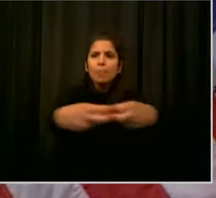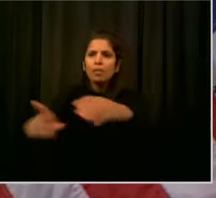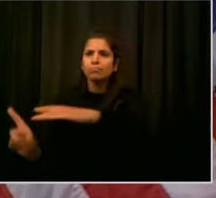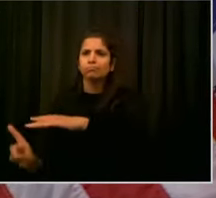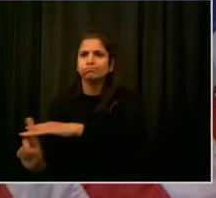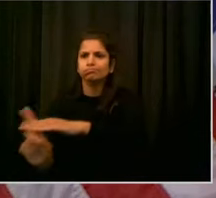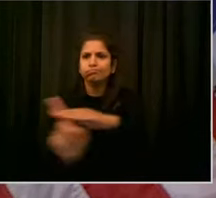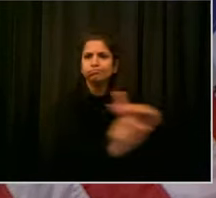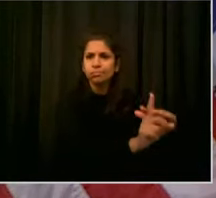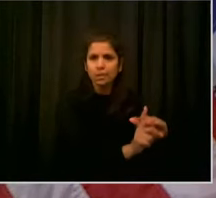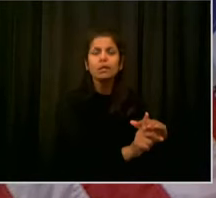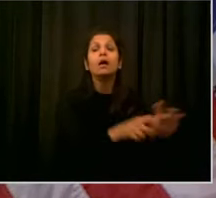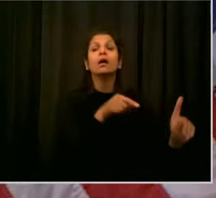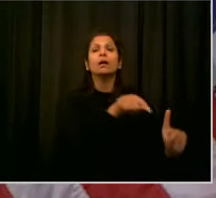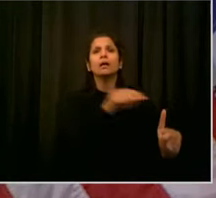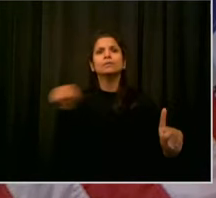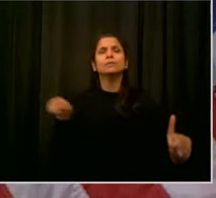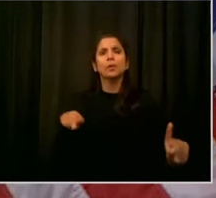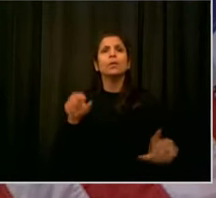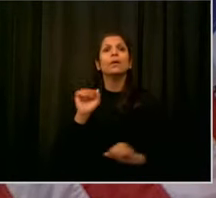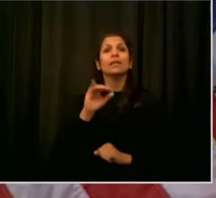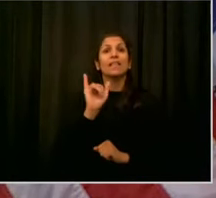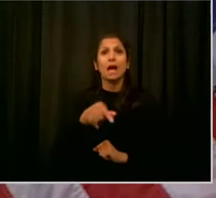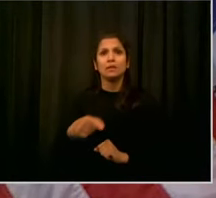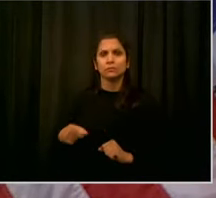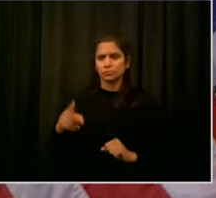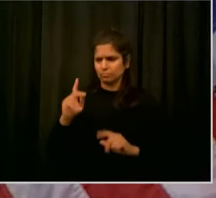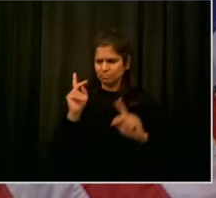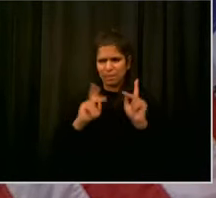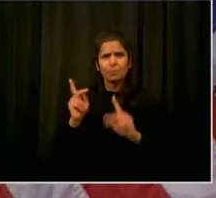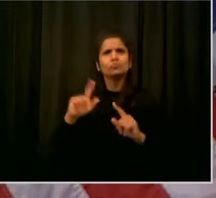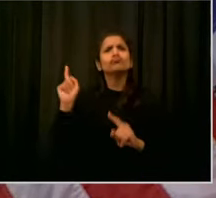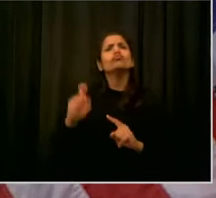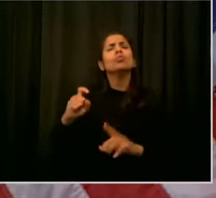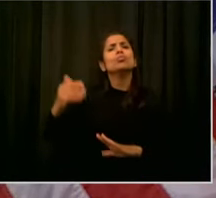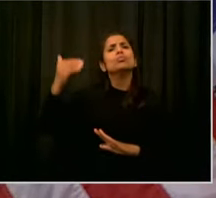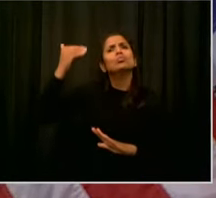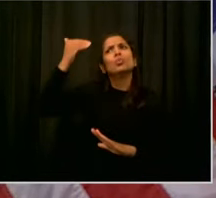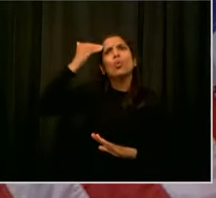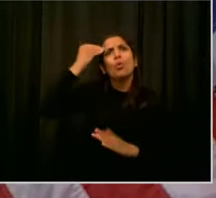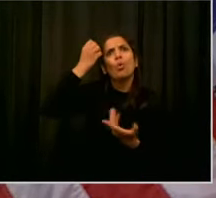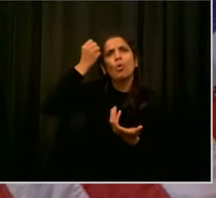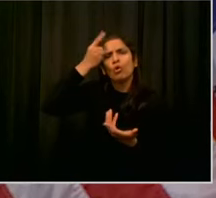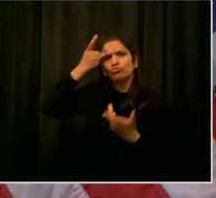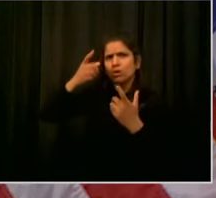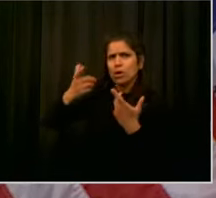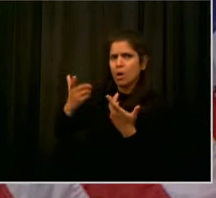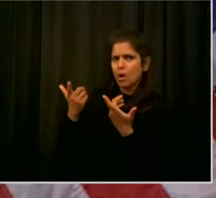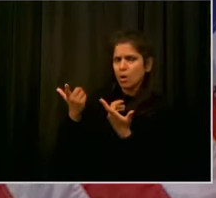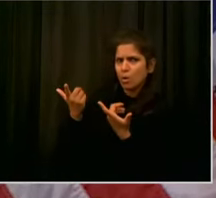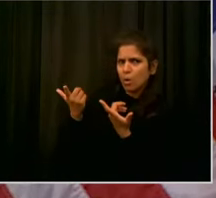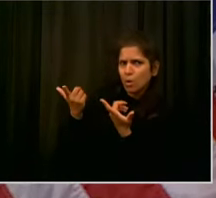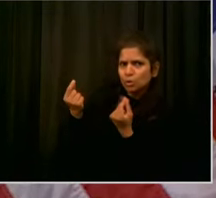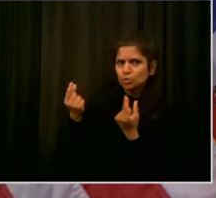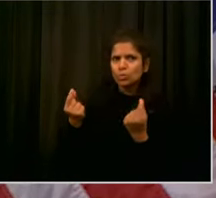of the major steps taken here was taken somehow in isolation between City Hall and One Police Plaza does not understand what happened